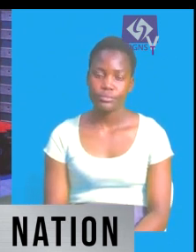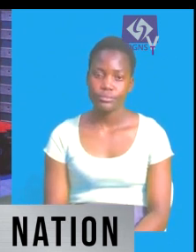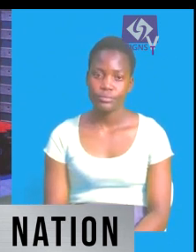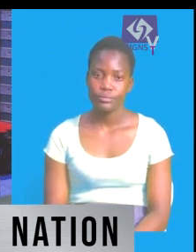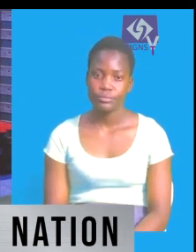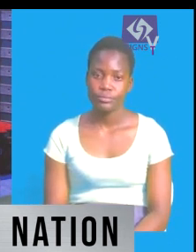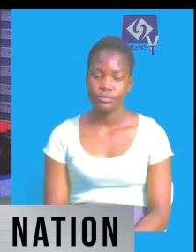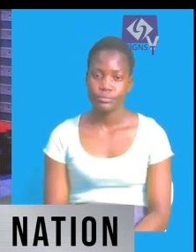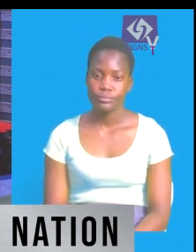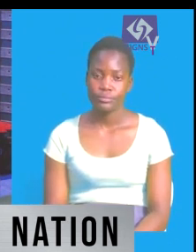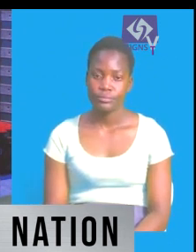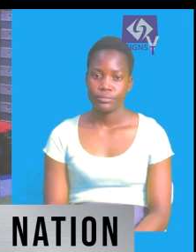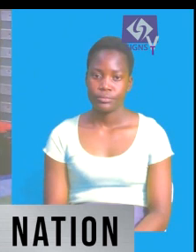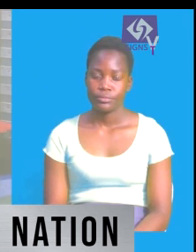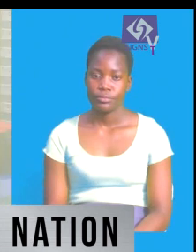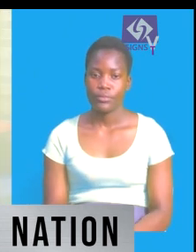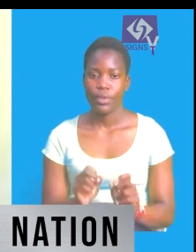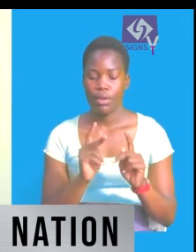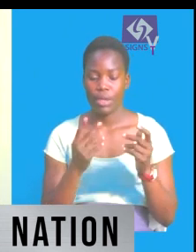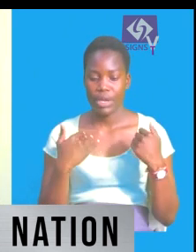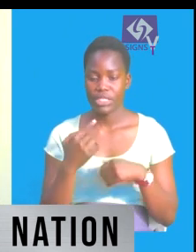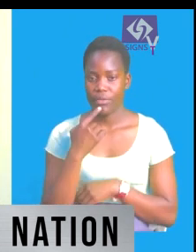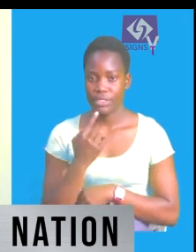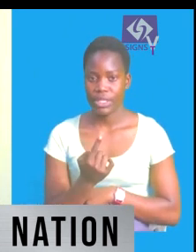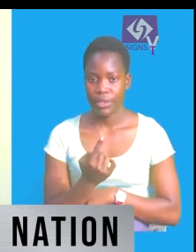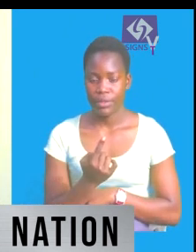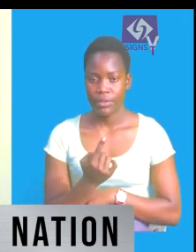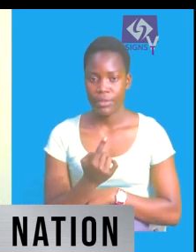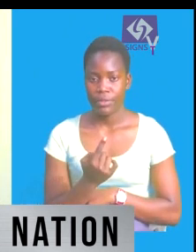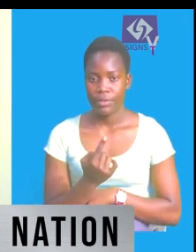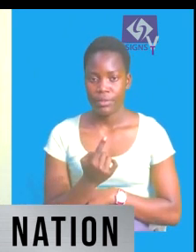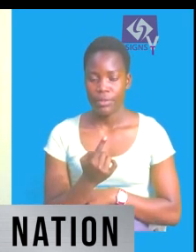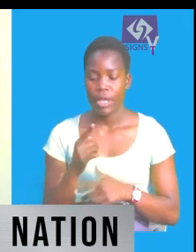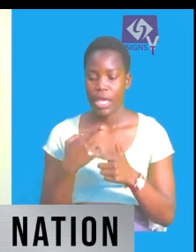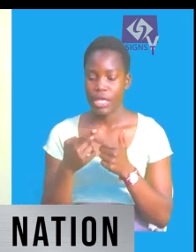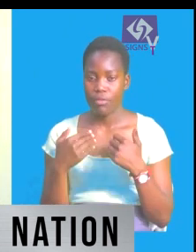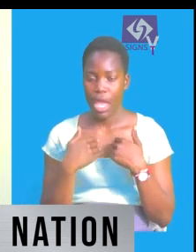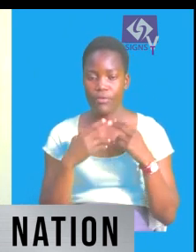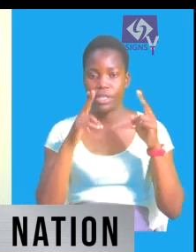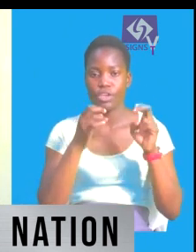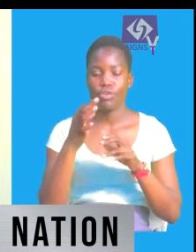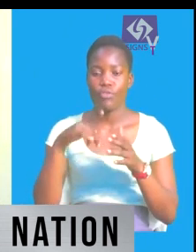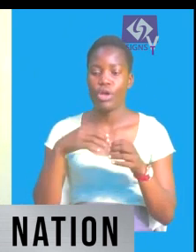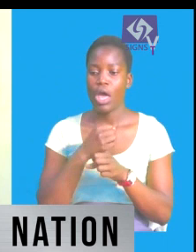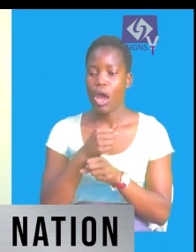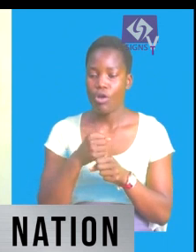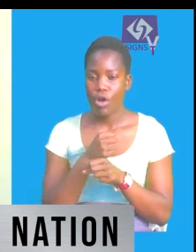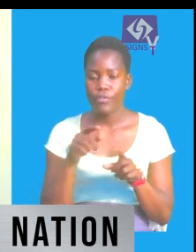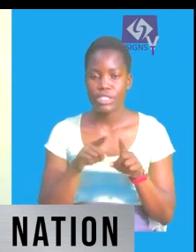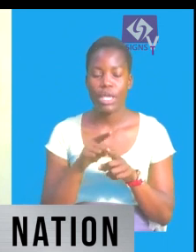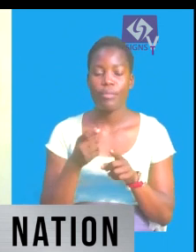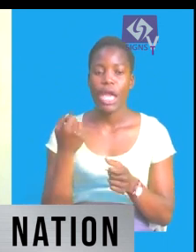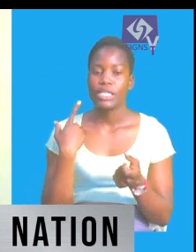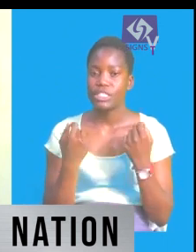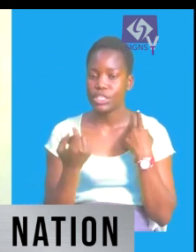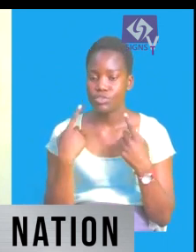Yes. Well, I would say I blame. And then, of course, we have the issue of coffee, we have the issue of tea, we have the